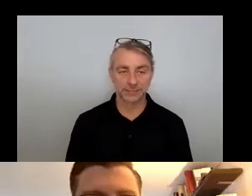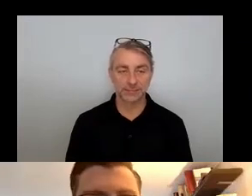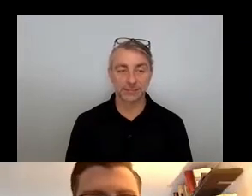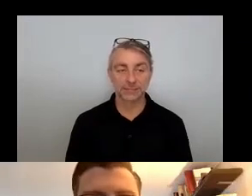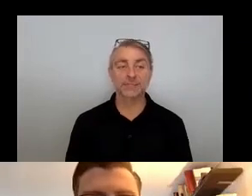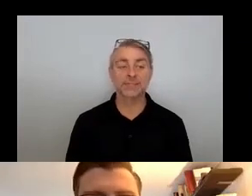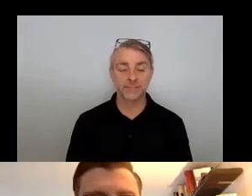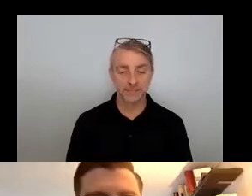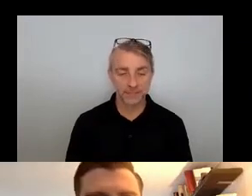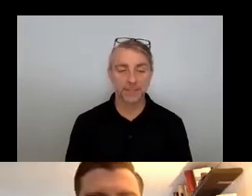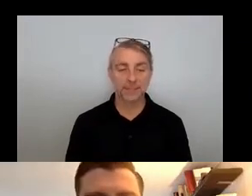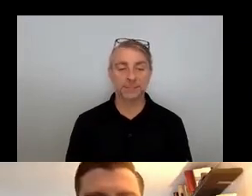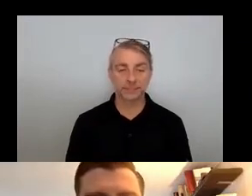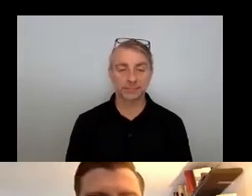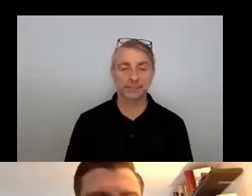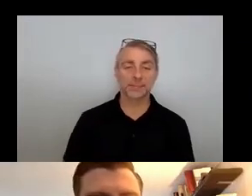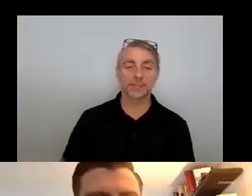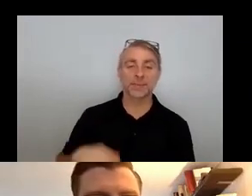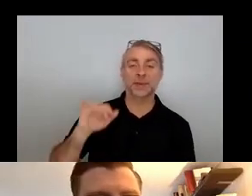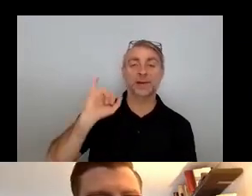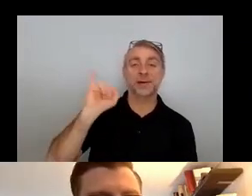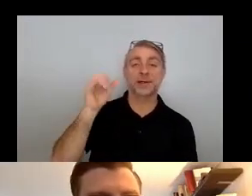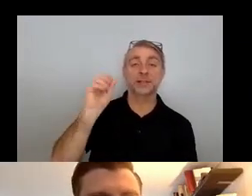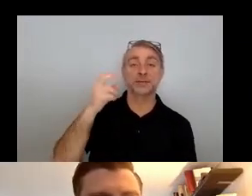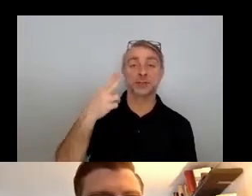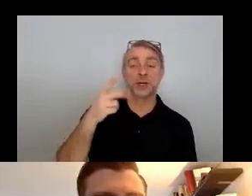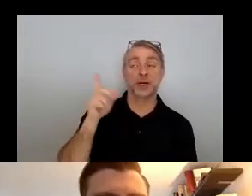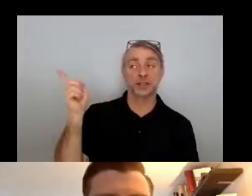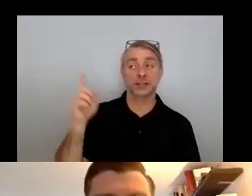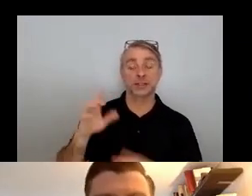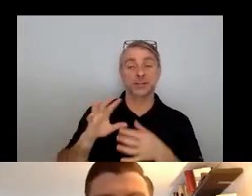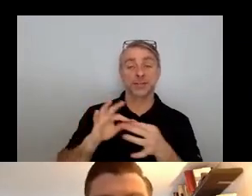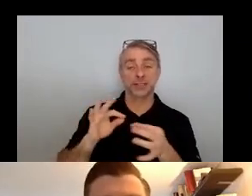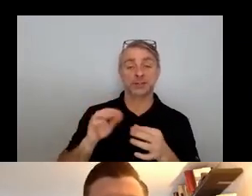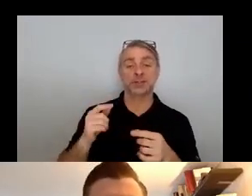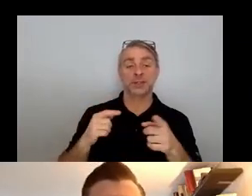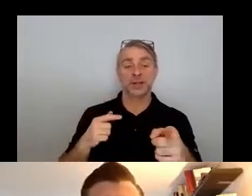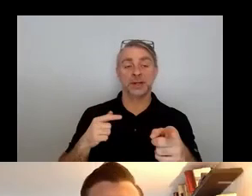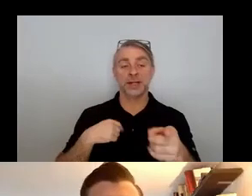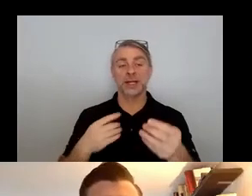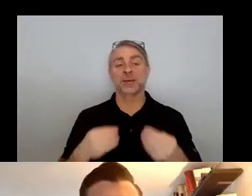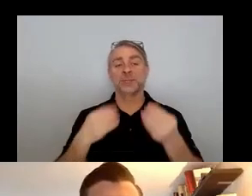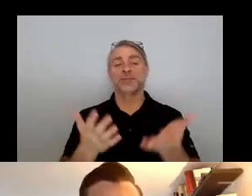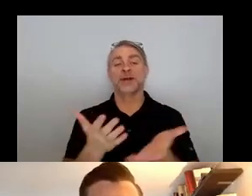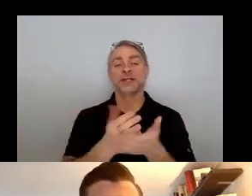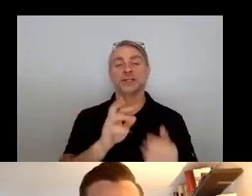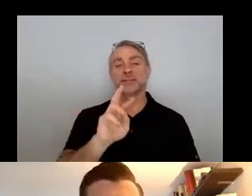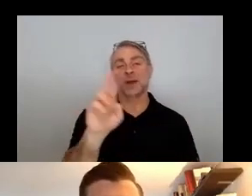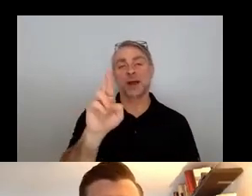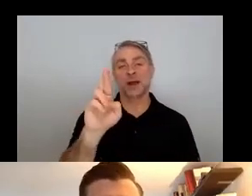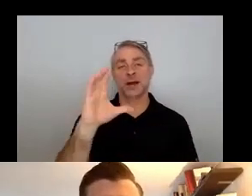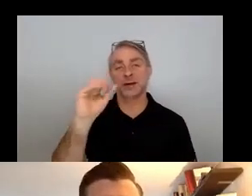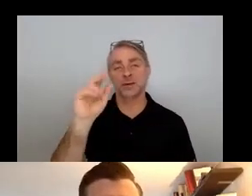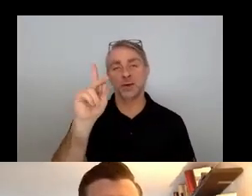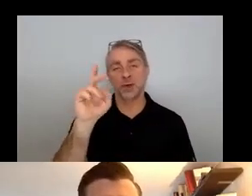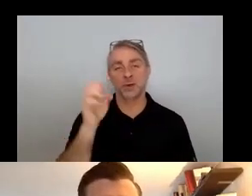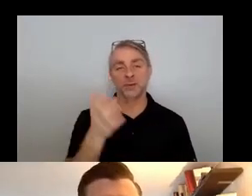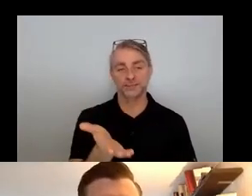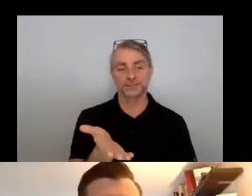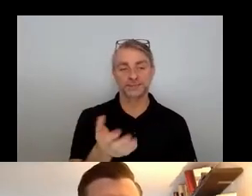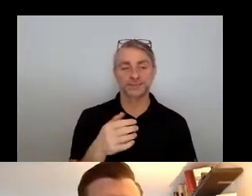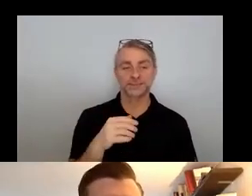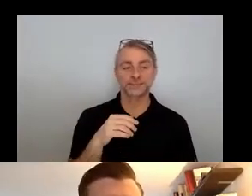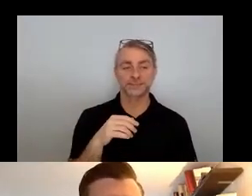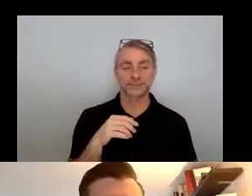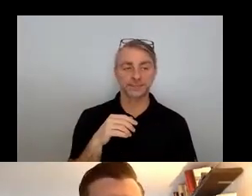All right, so just like Josh had in his, I've provided a little bit of R code here, which is, again, tapping